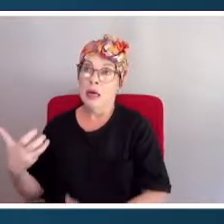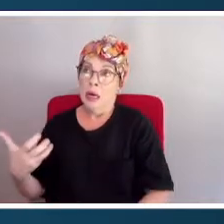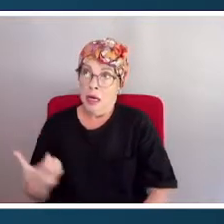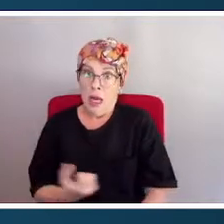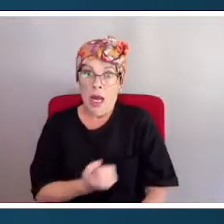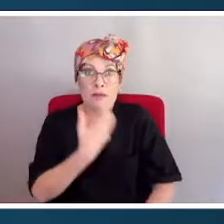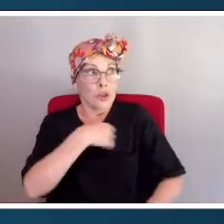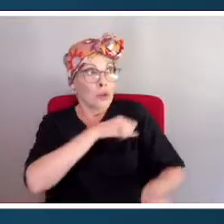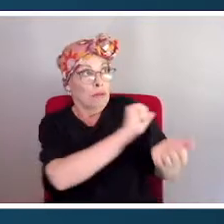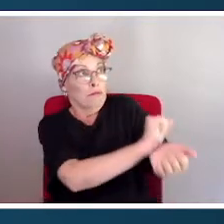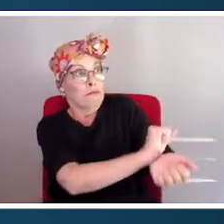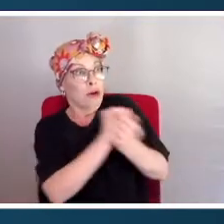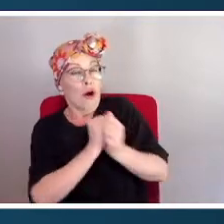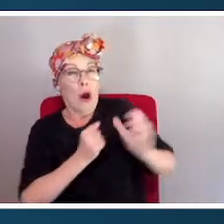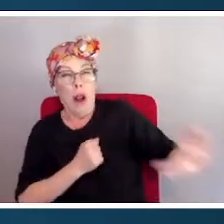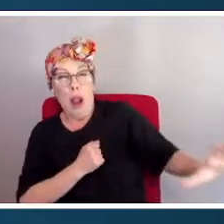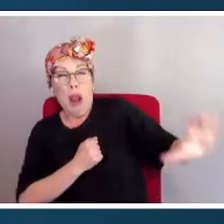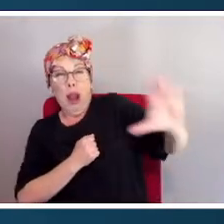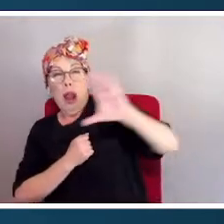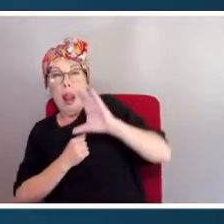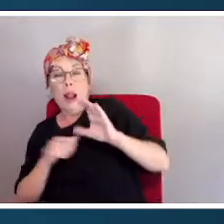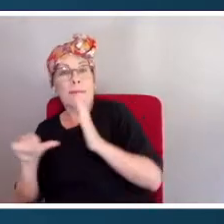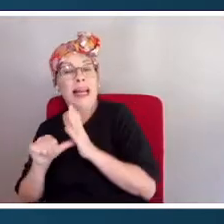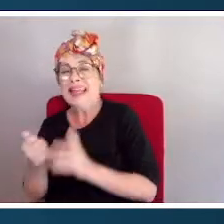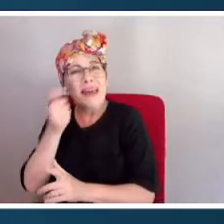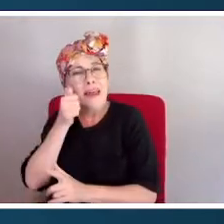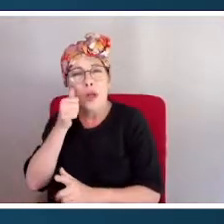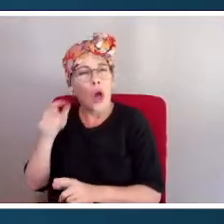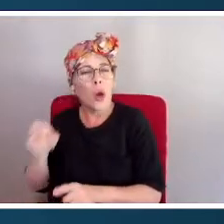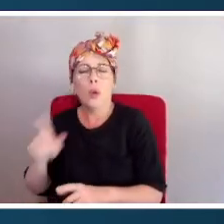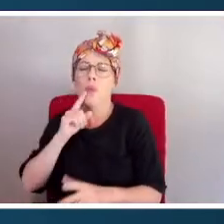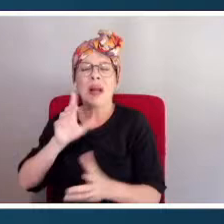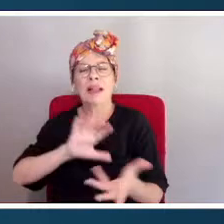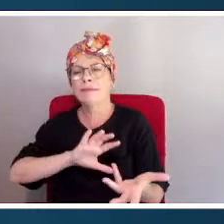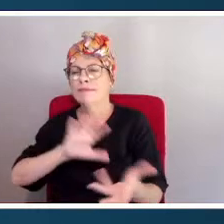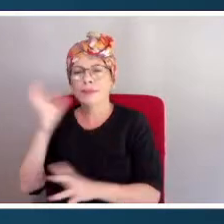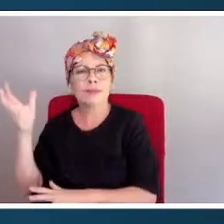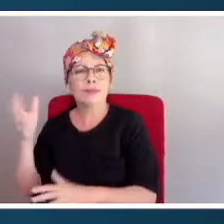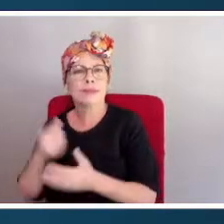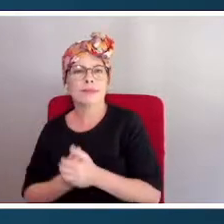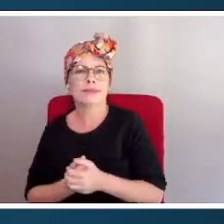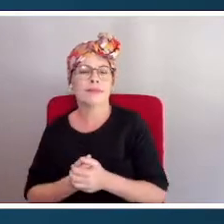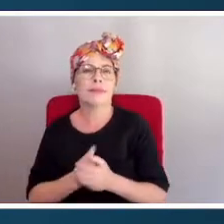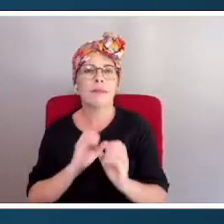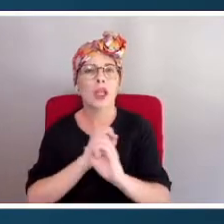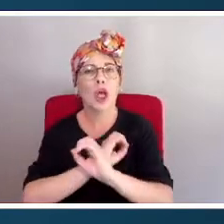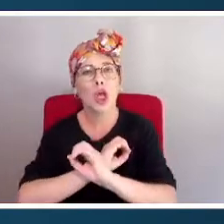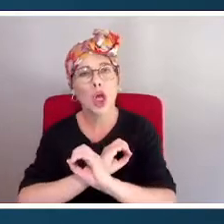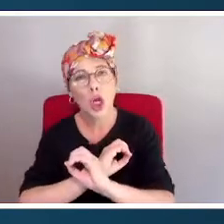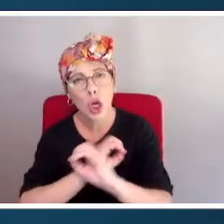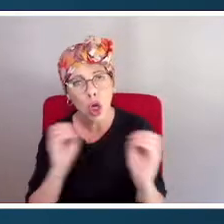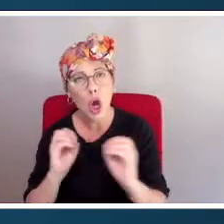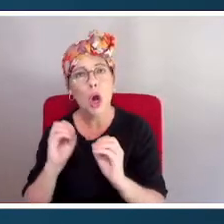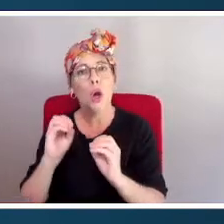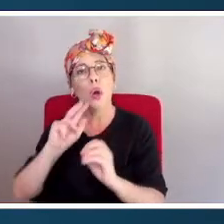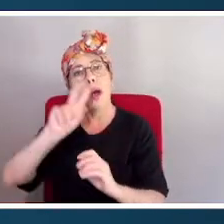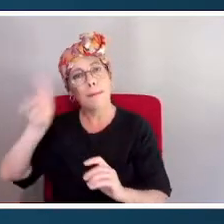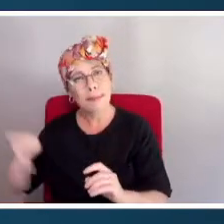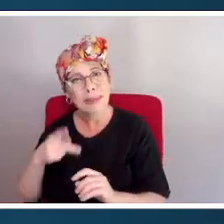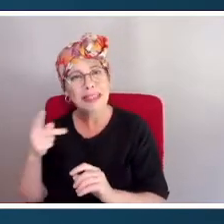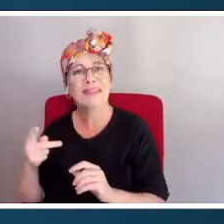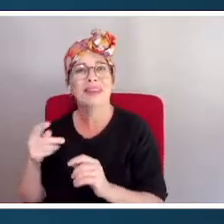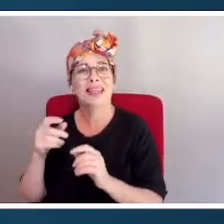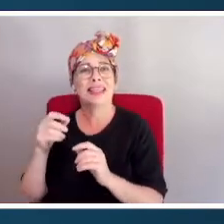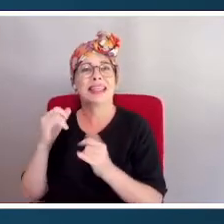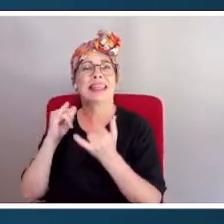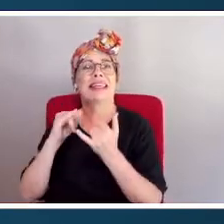needed. No Pacific state should have to borrow to respond to humanitarian crisis